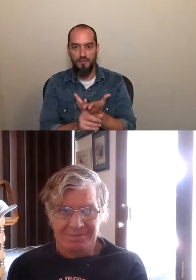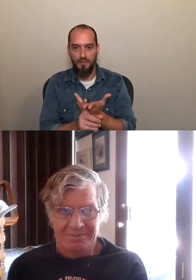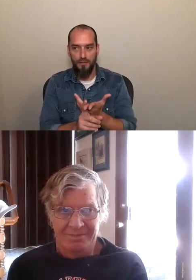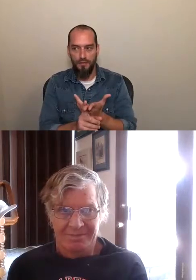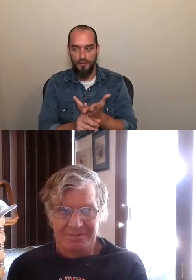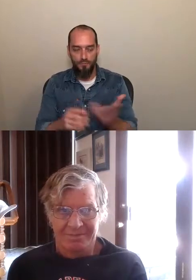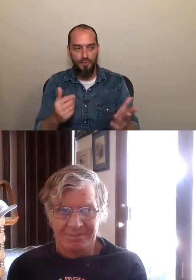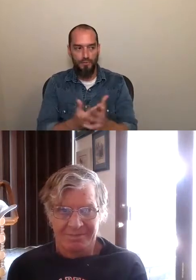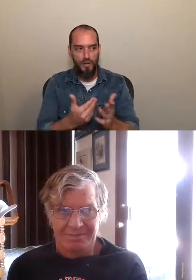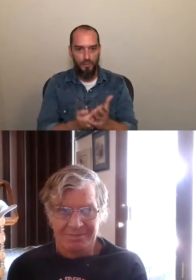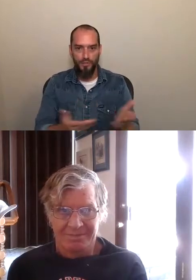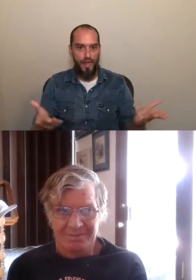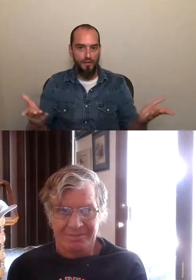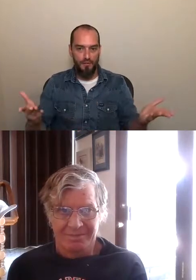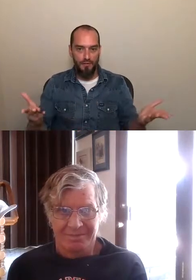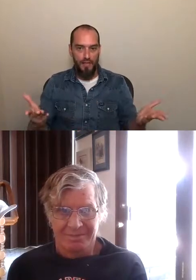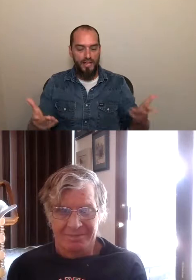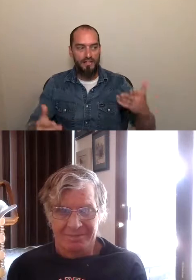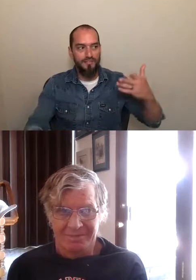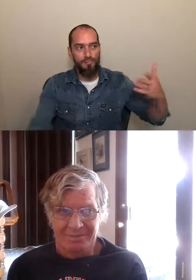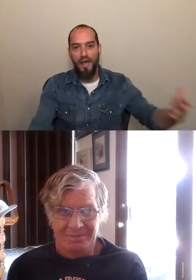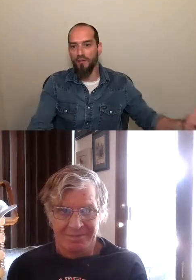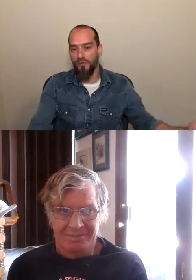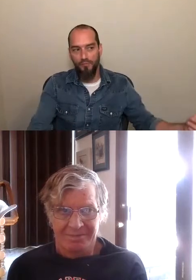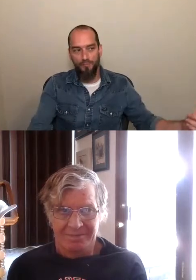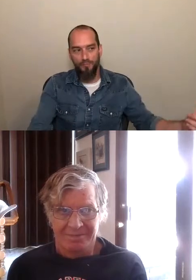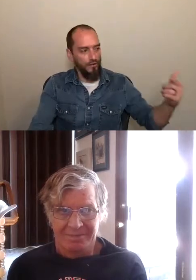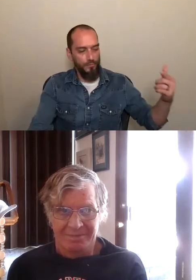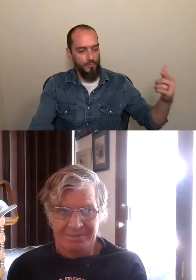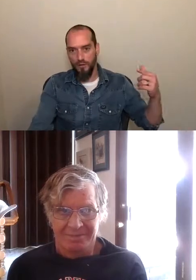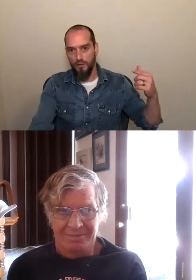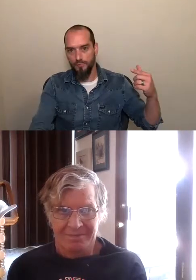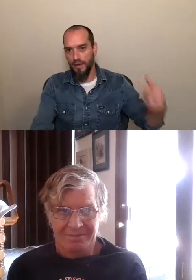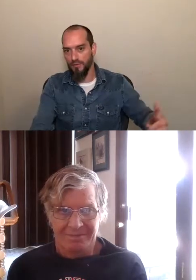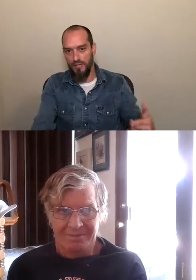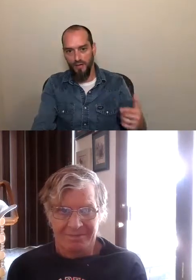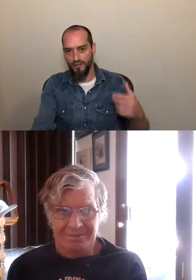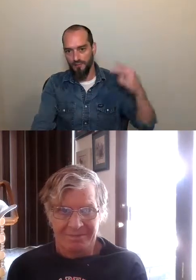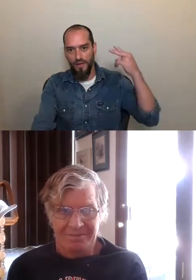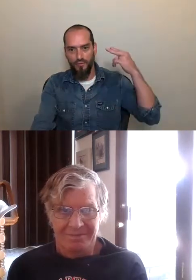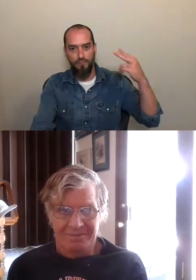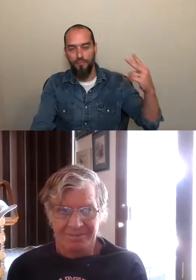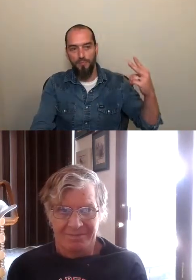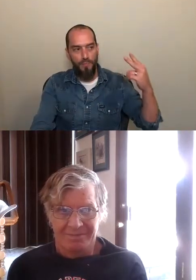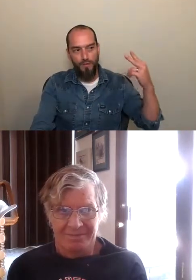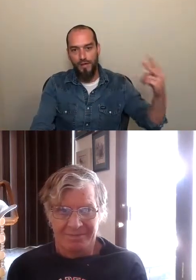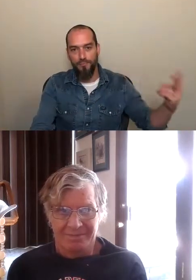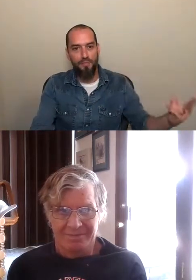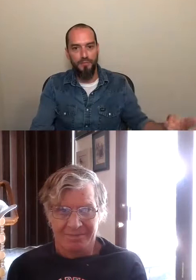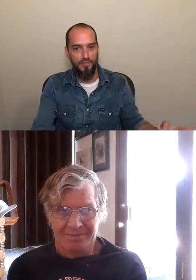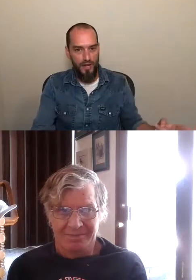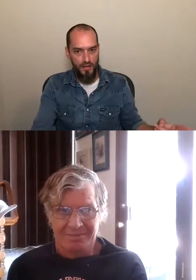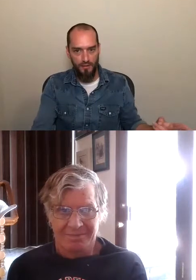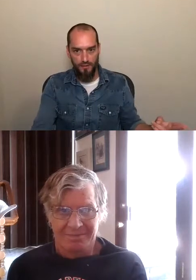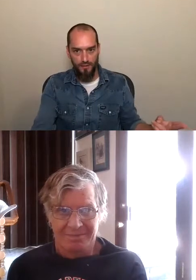exists. Build your shower with that. And it doesn't matter if you have backer board behind the tile. It doesn't matter if you have, you can have